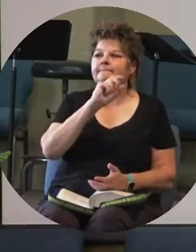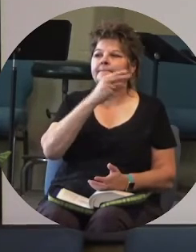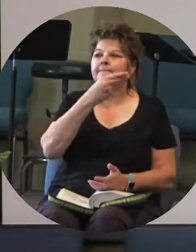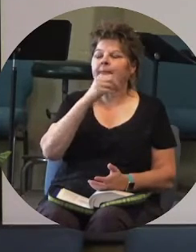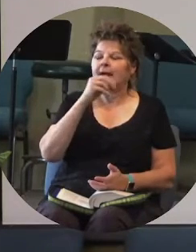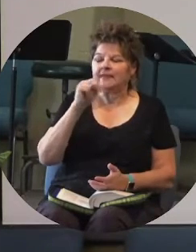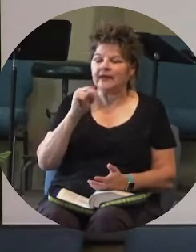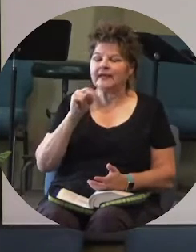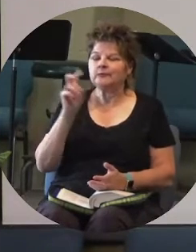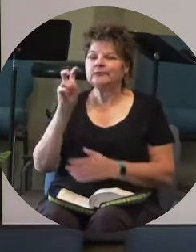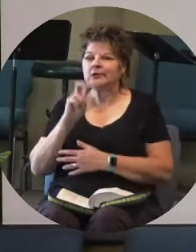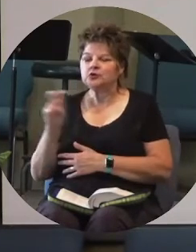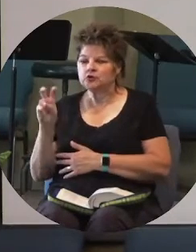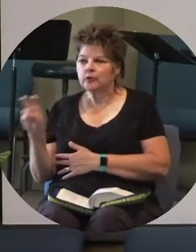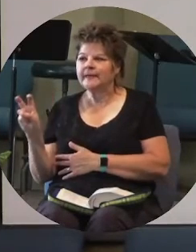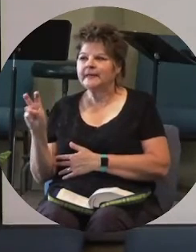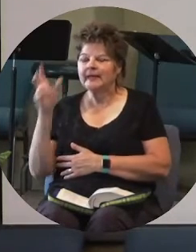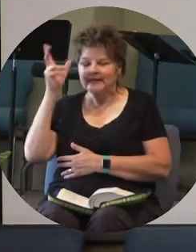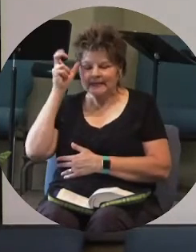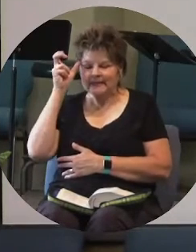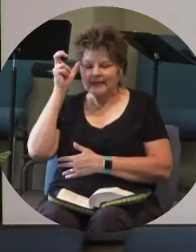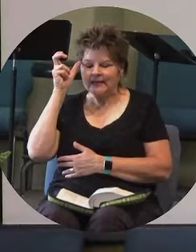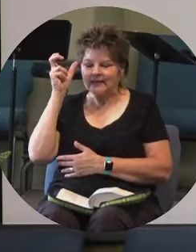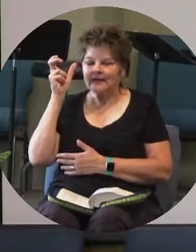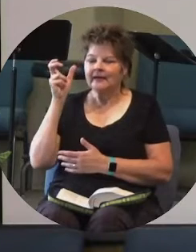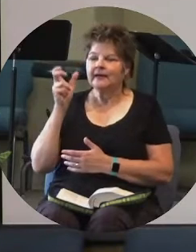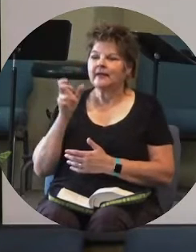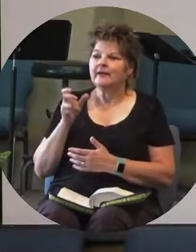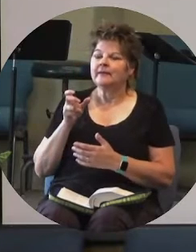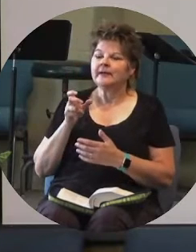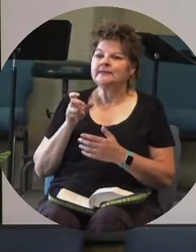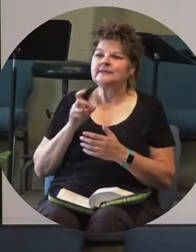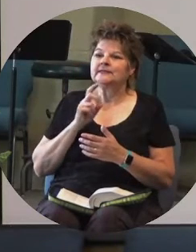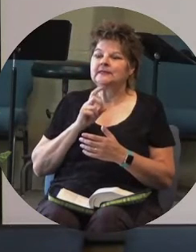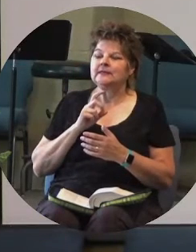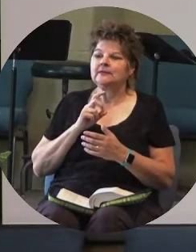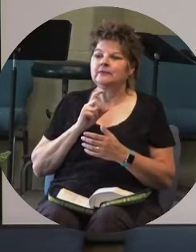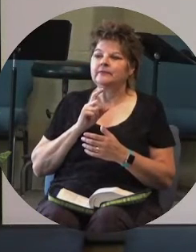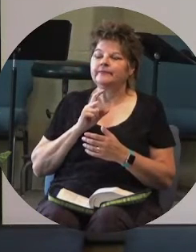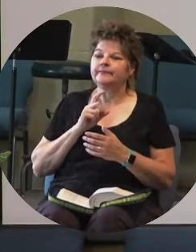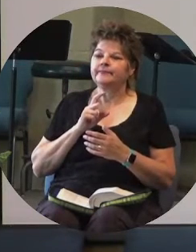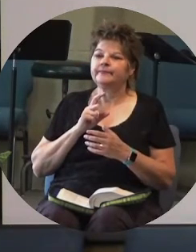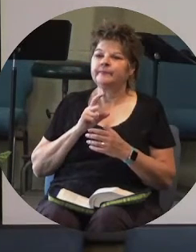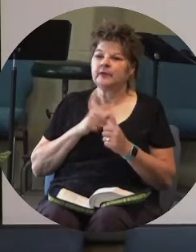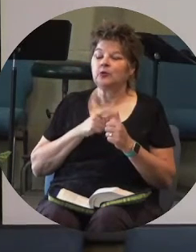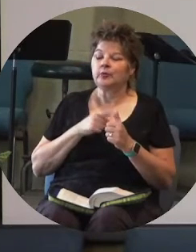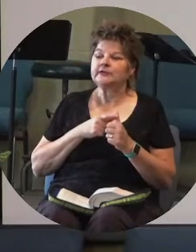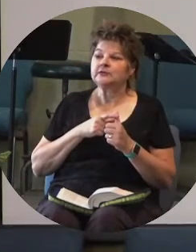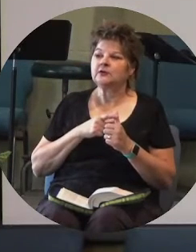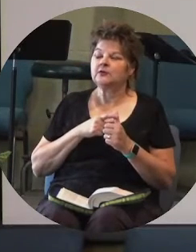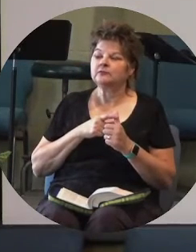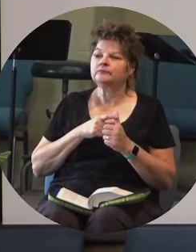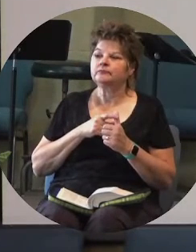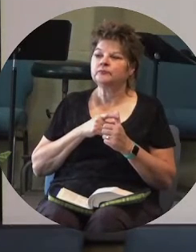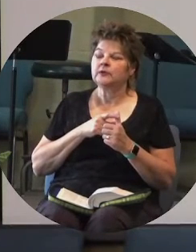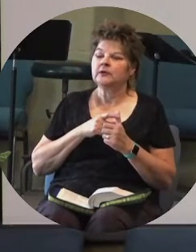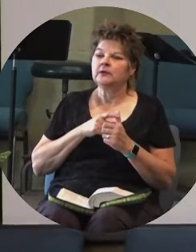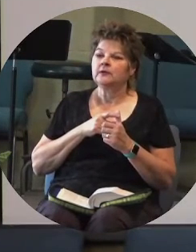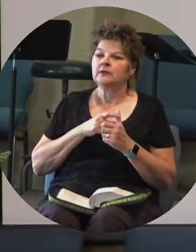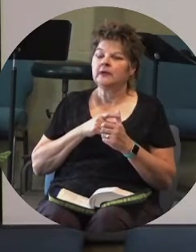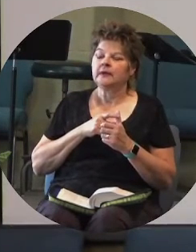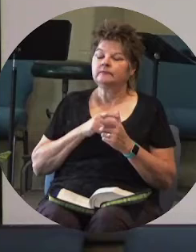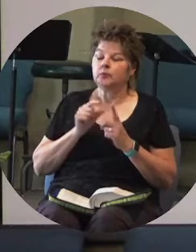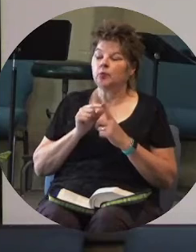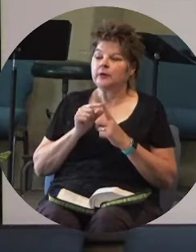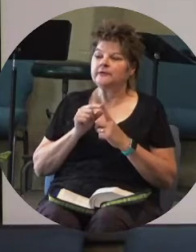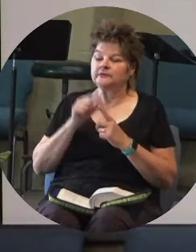what they think, because that word epiphany is actually in the original text. But in ours, it means nothing to us. But